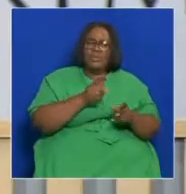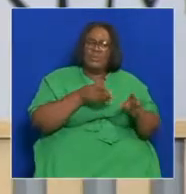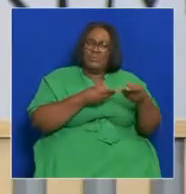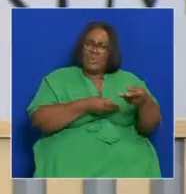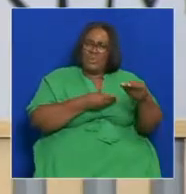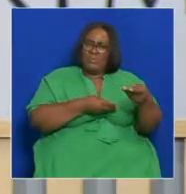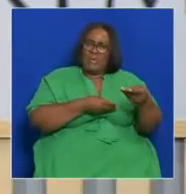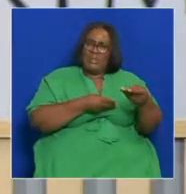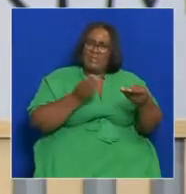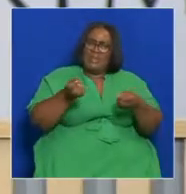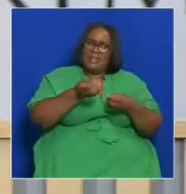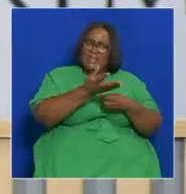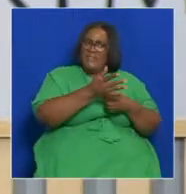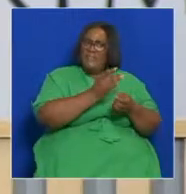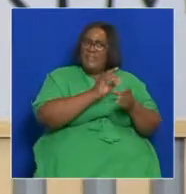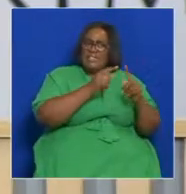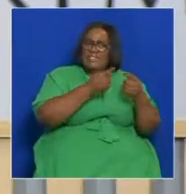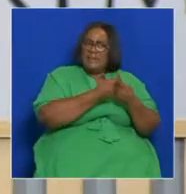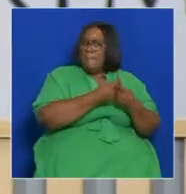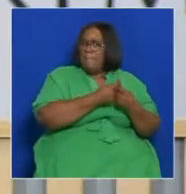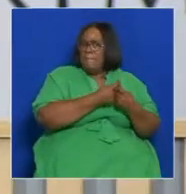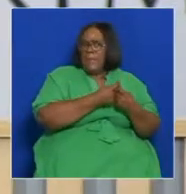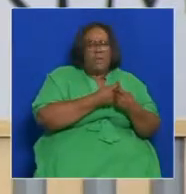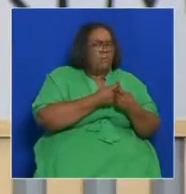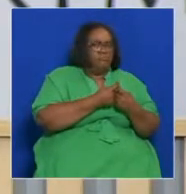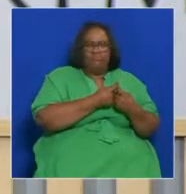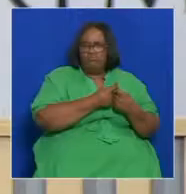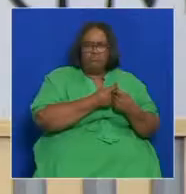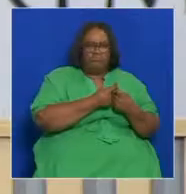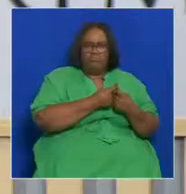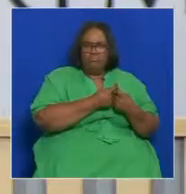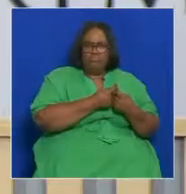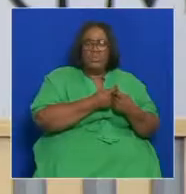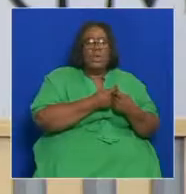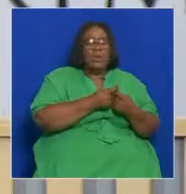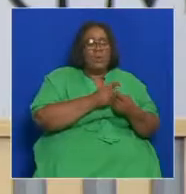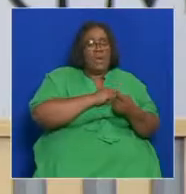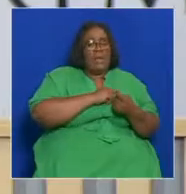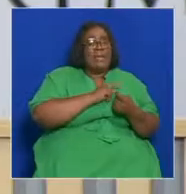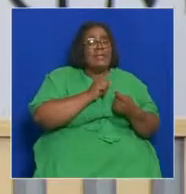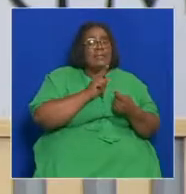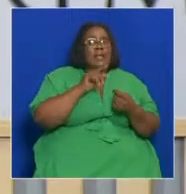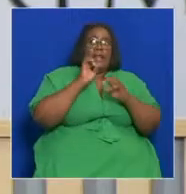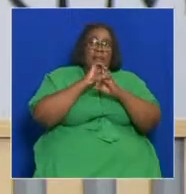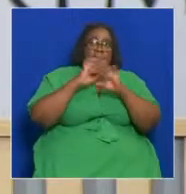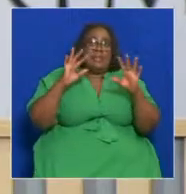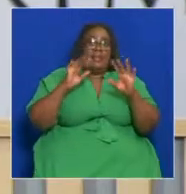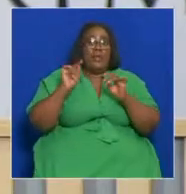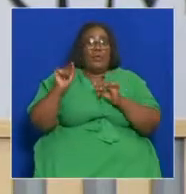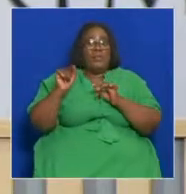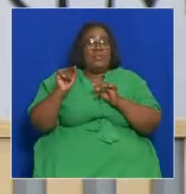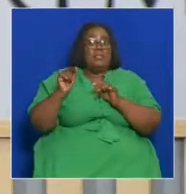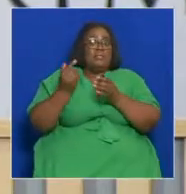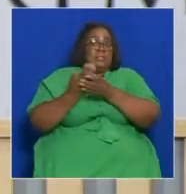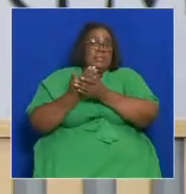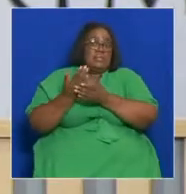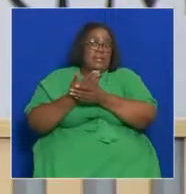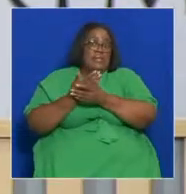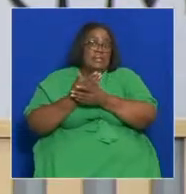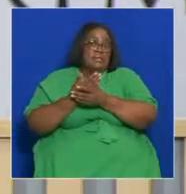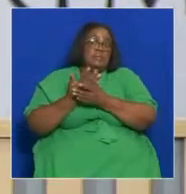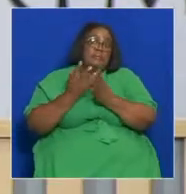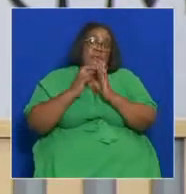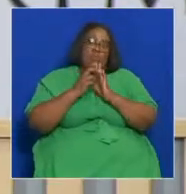team. It is clear that on this matter, there was exception to the rules.